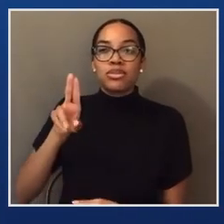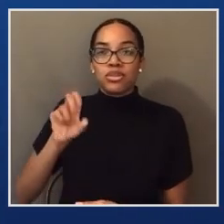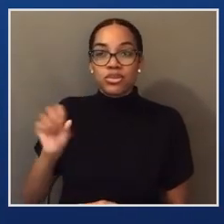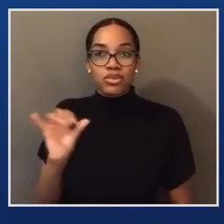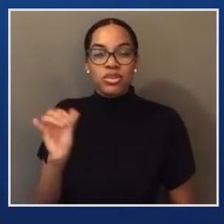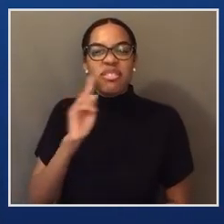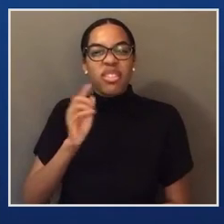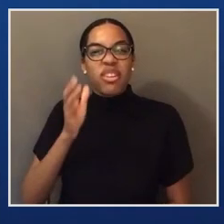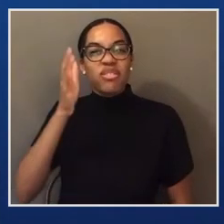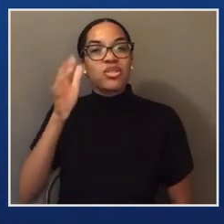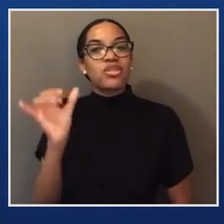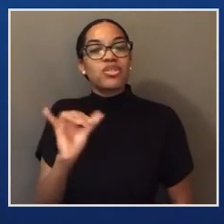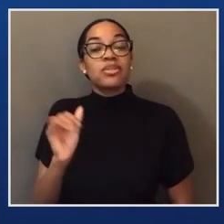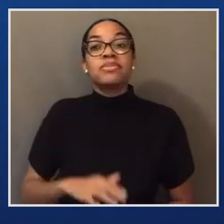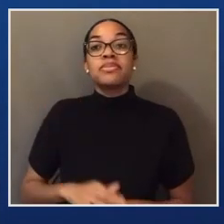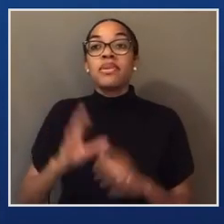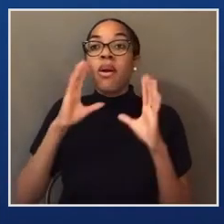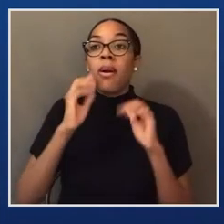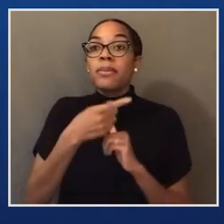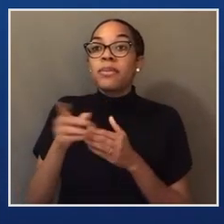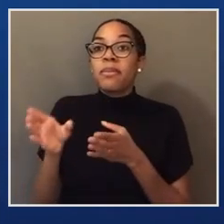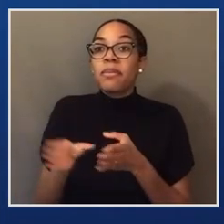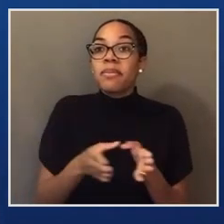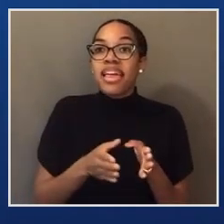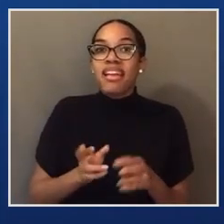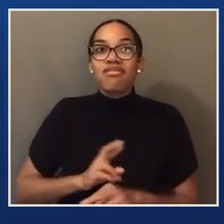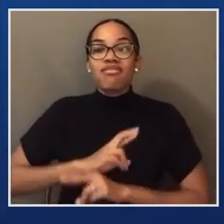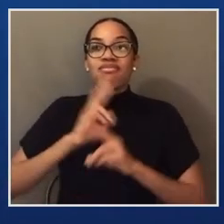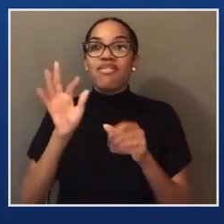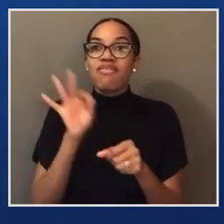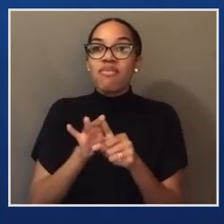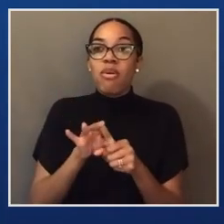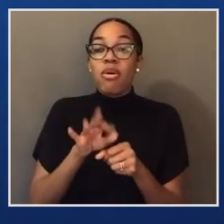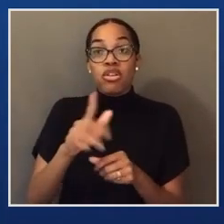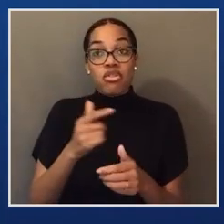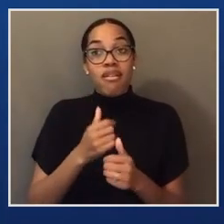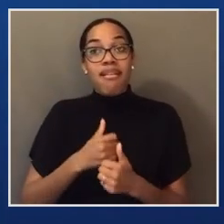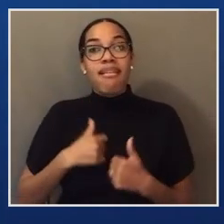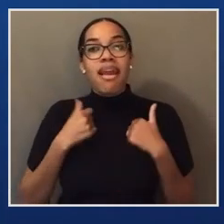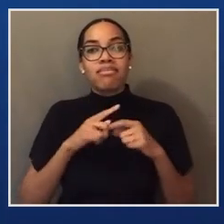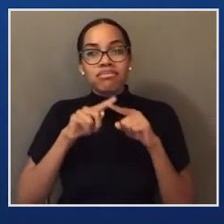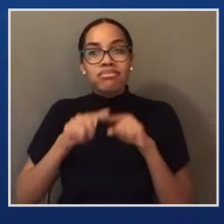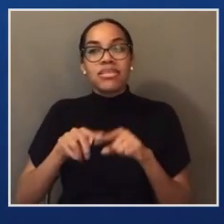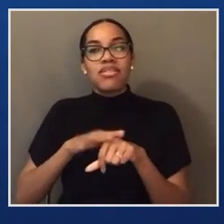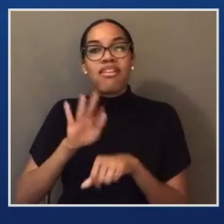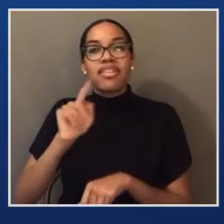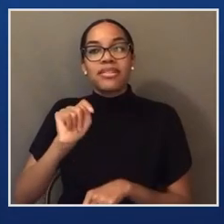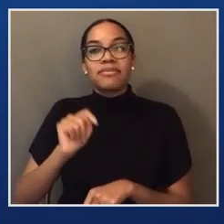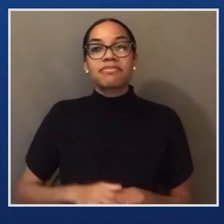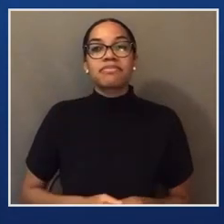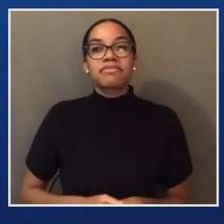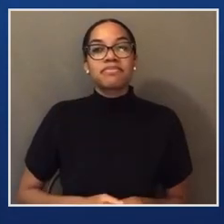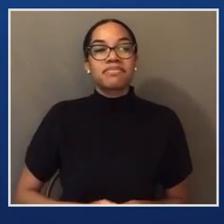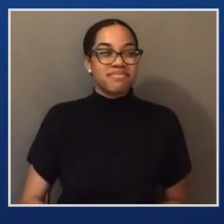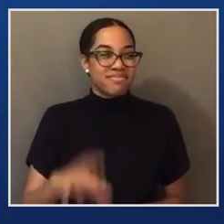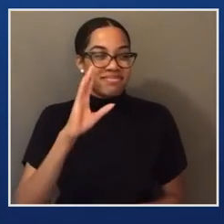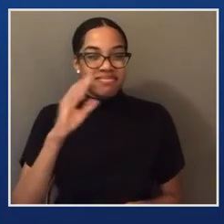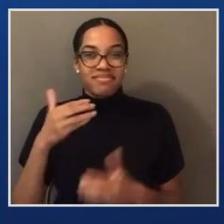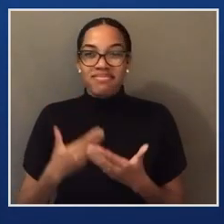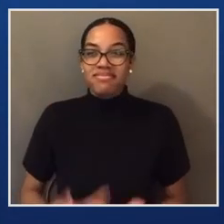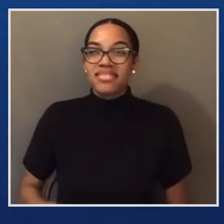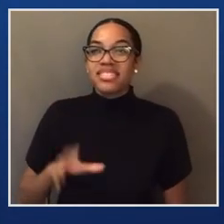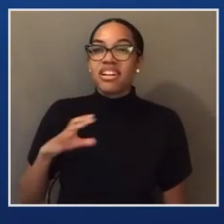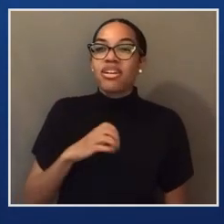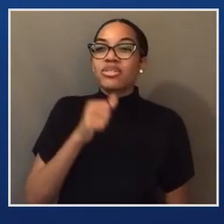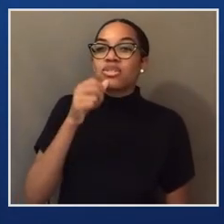to vote like your life depends upon it, because it does. I am Congresswoman Lucy McBath. I represent